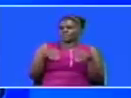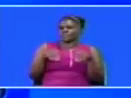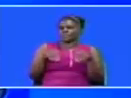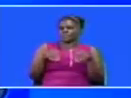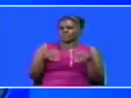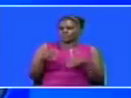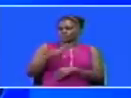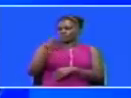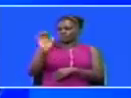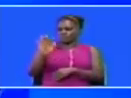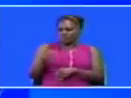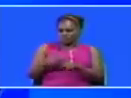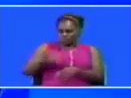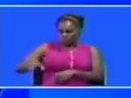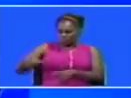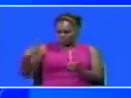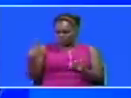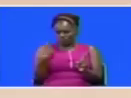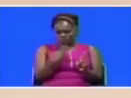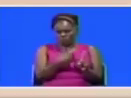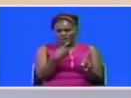that question from the county of Kwale.